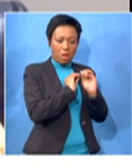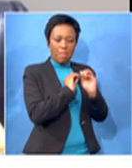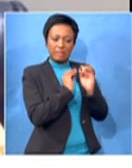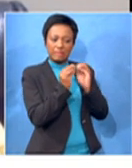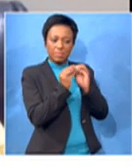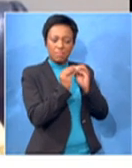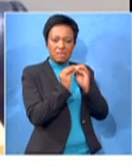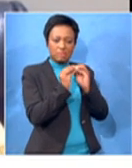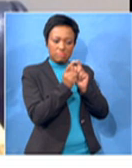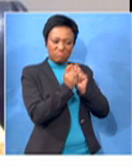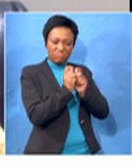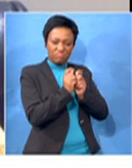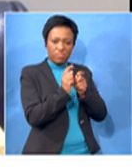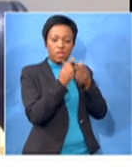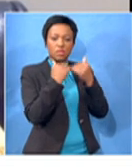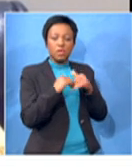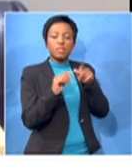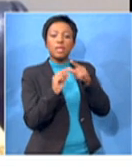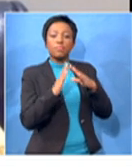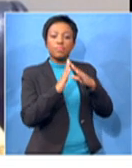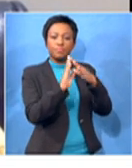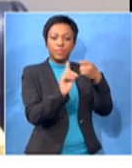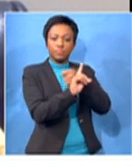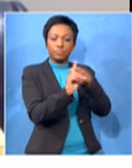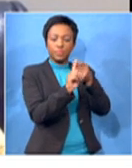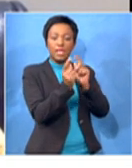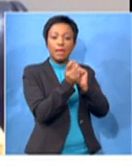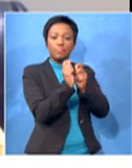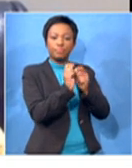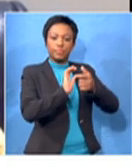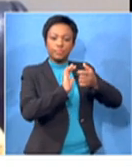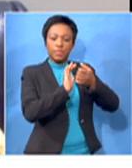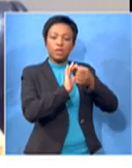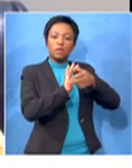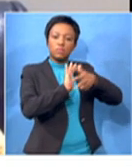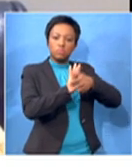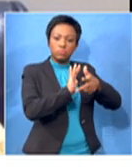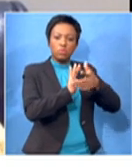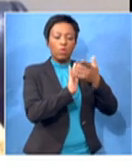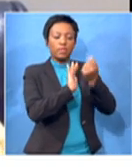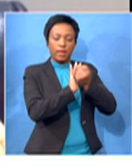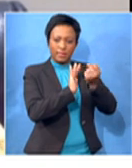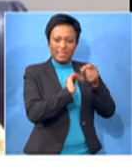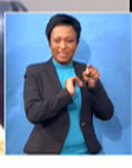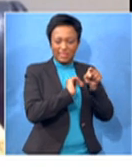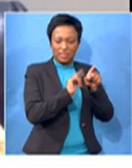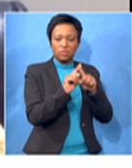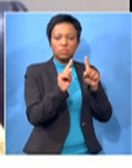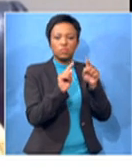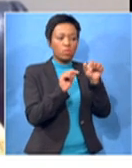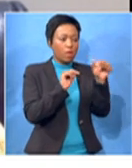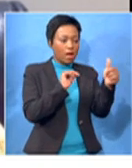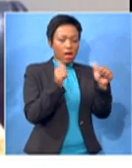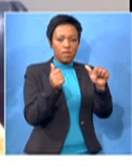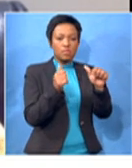Violence Amendment Act, what we are looking for there is to give more powers to other individuals